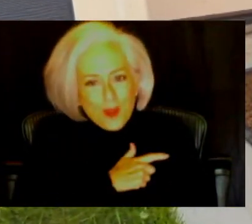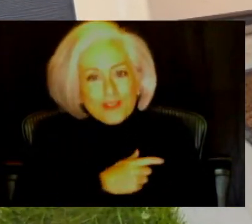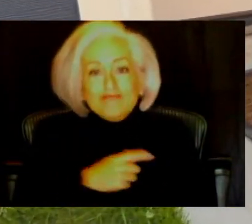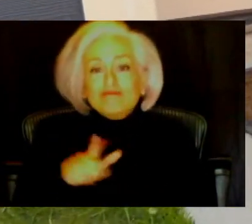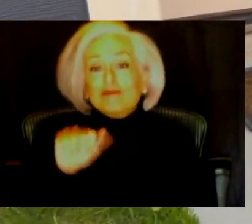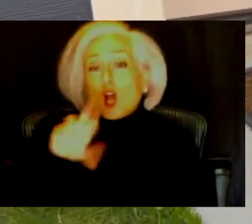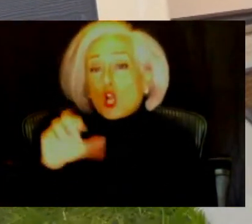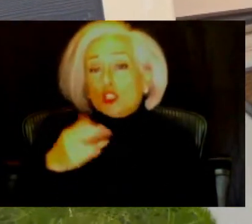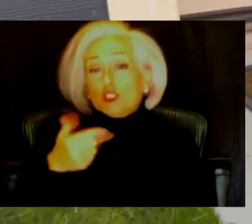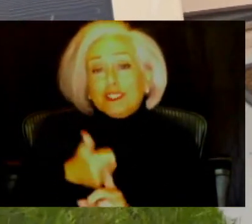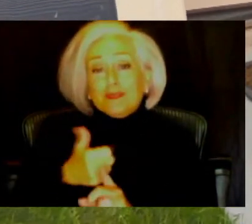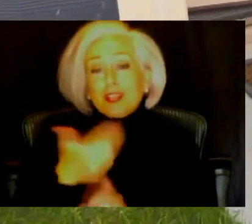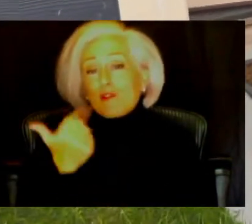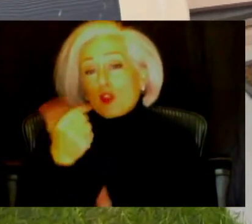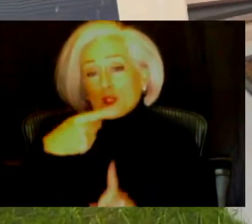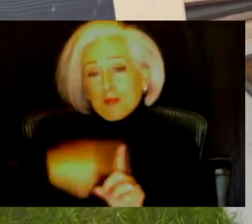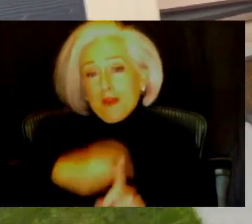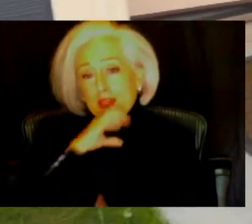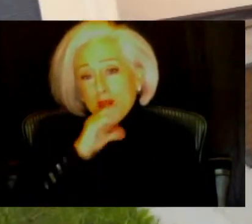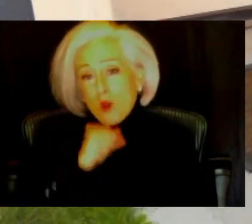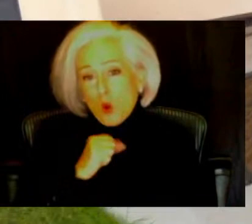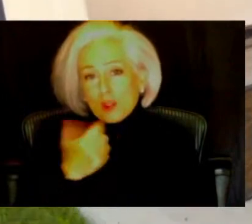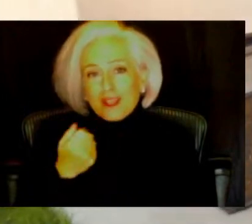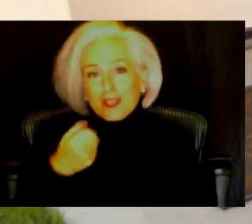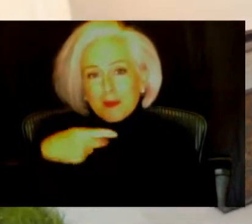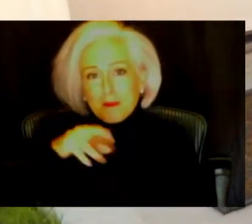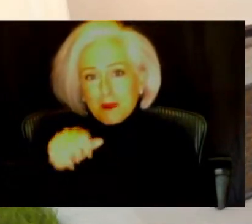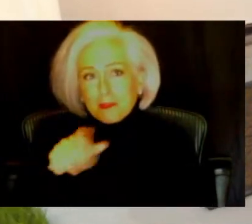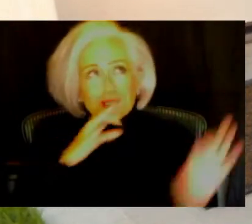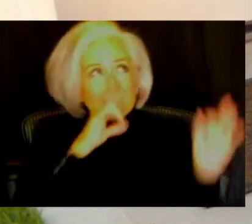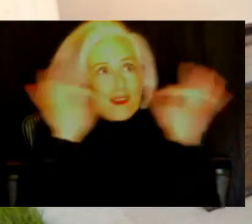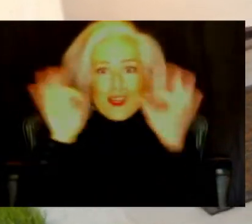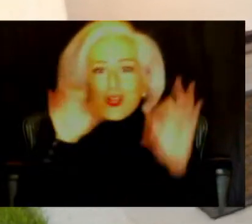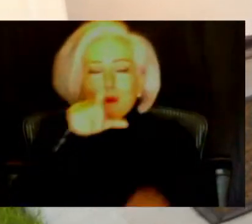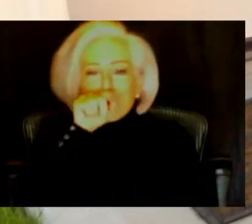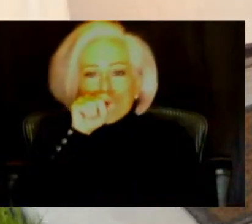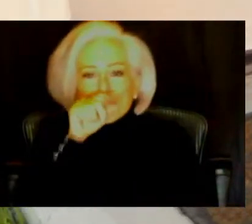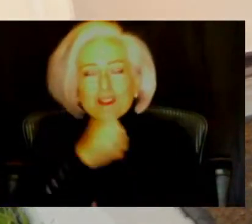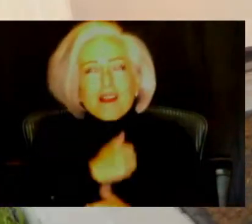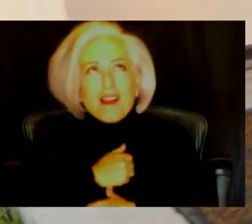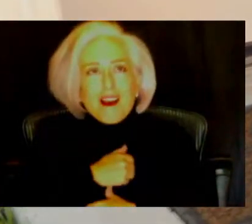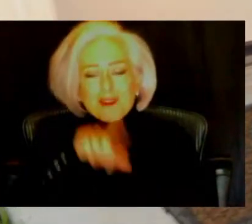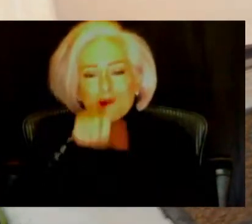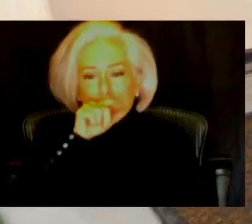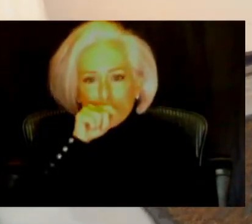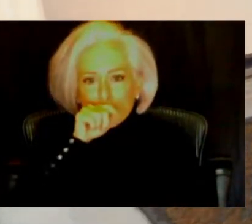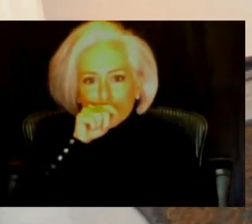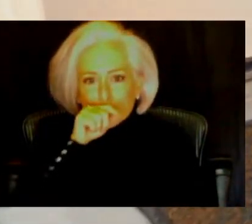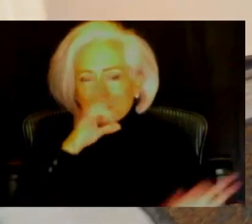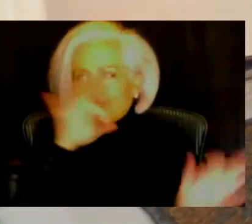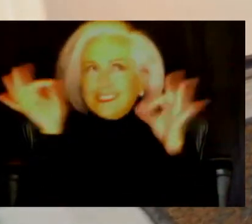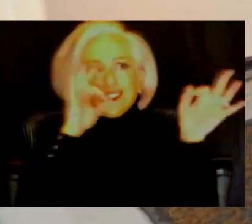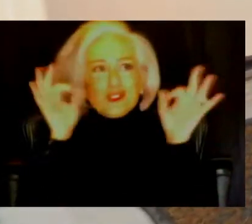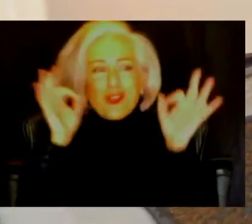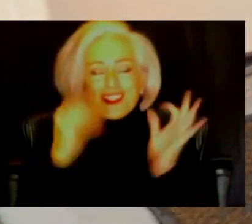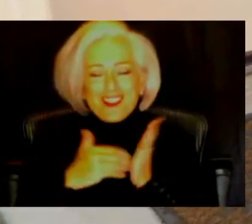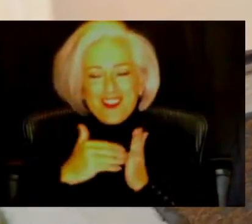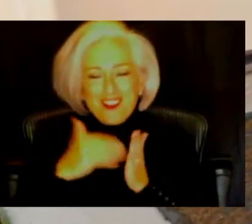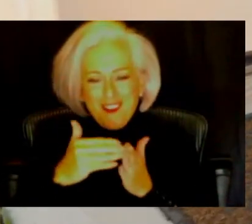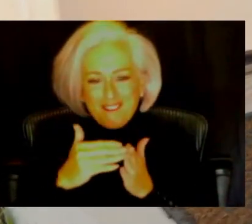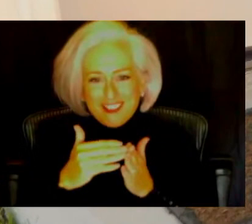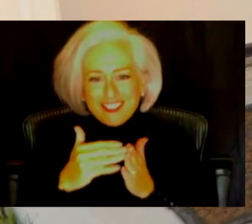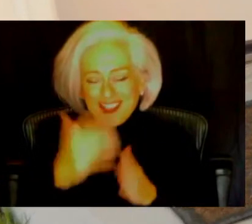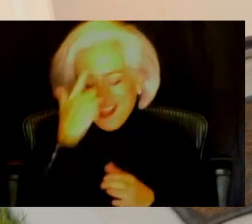bit of a pup in him. And you see him, he's tracking birds. He just loves to watch birds. So he gets a little distracted, even though there's a camera here. But